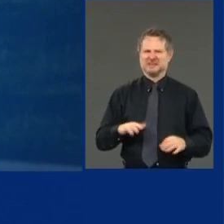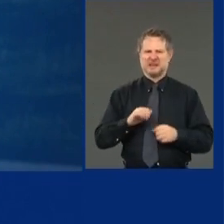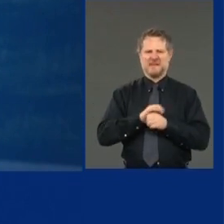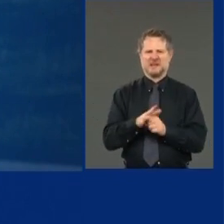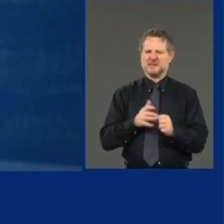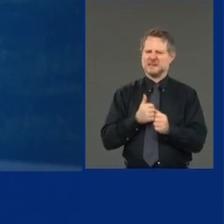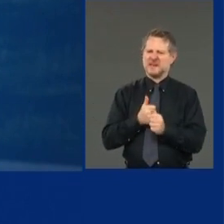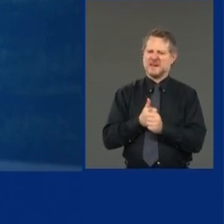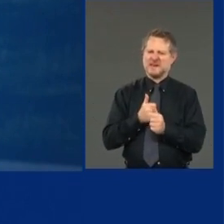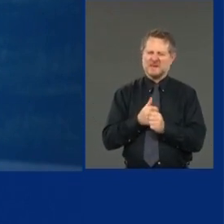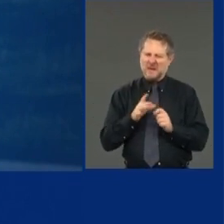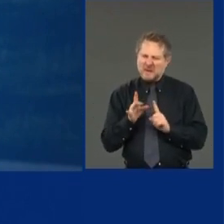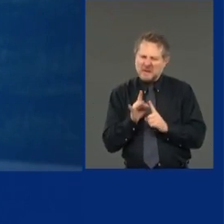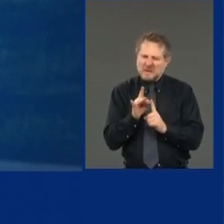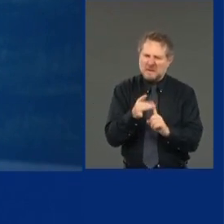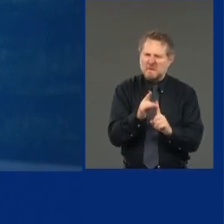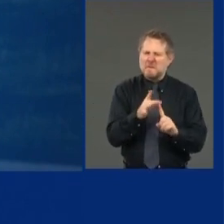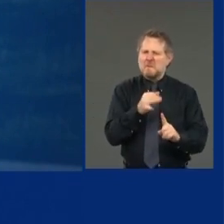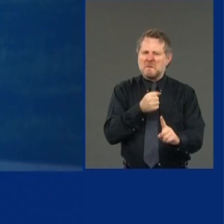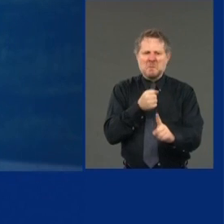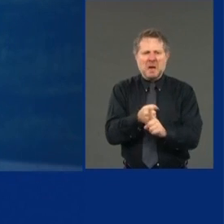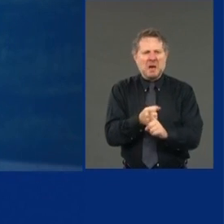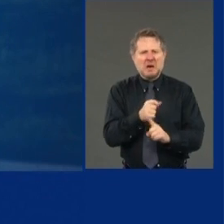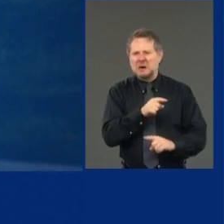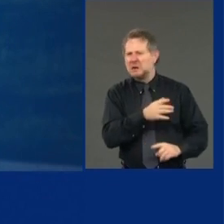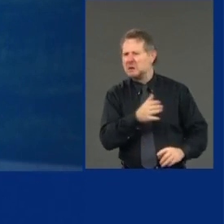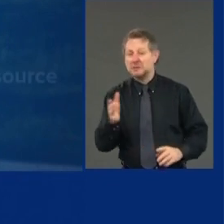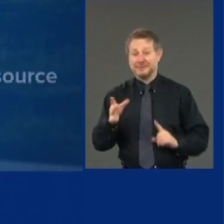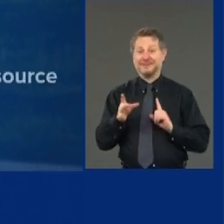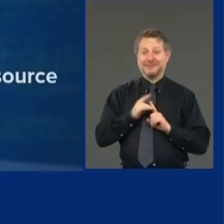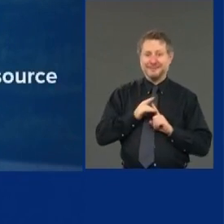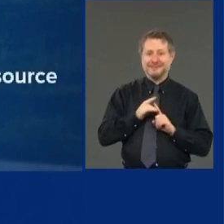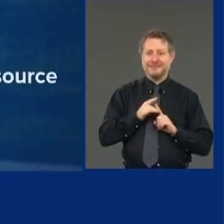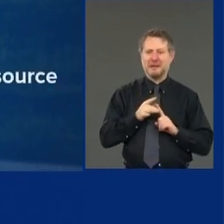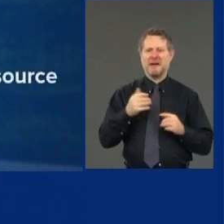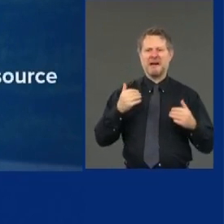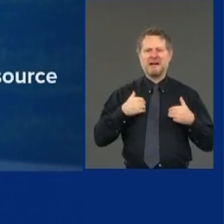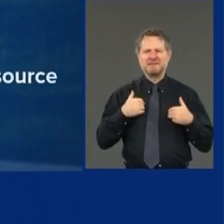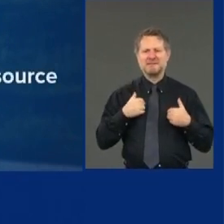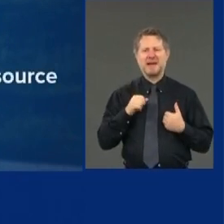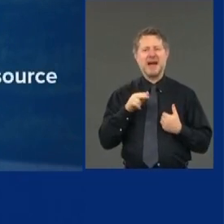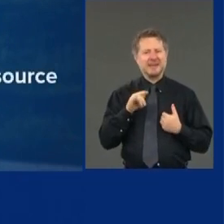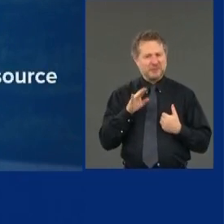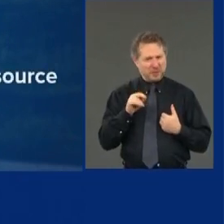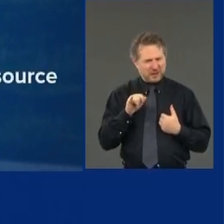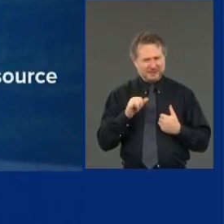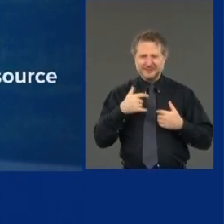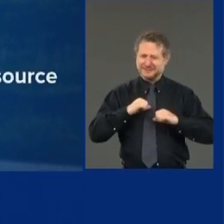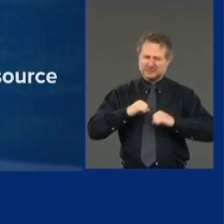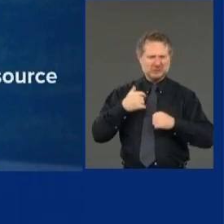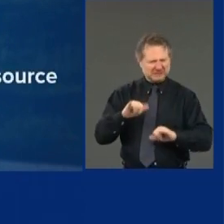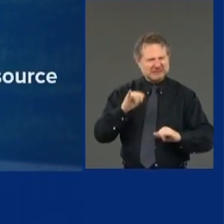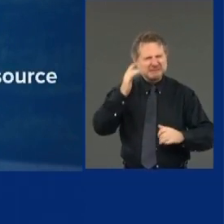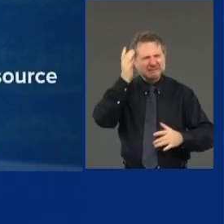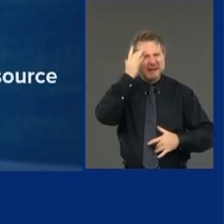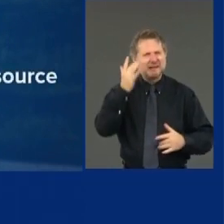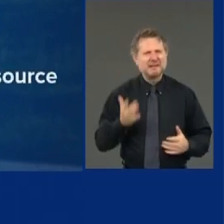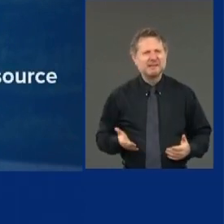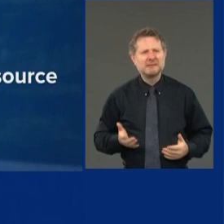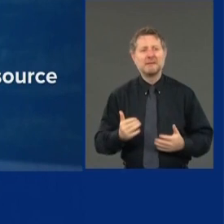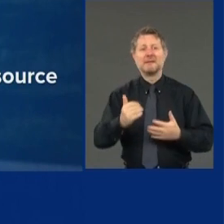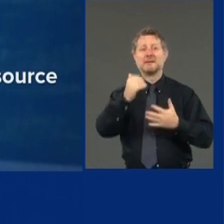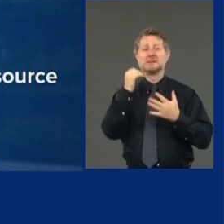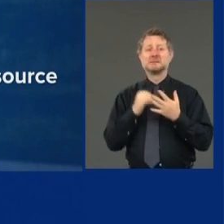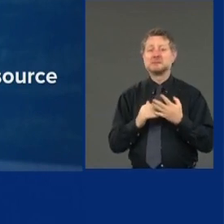to hit children who are COVID positive or have the antibodies for positive. Most recently,